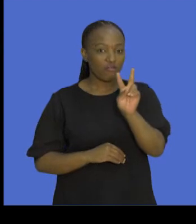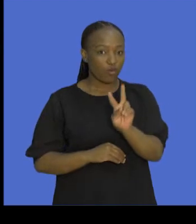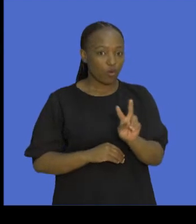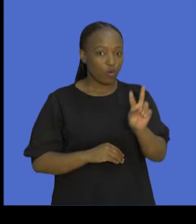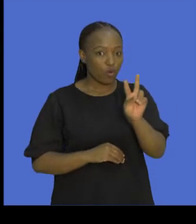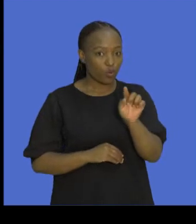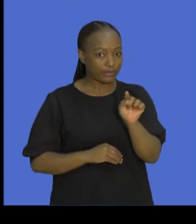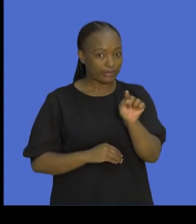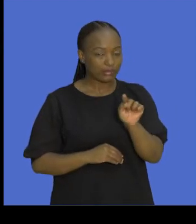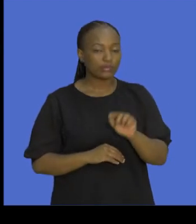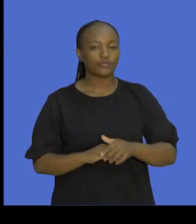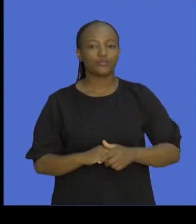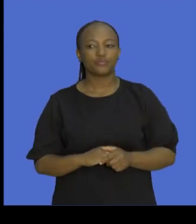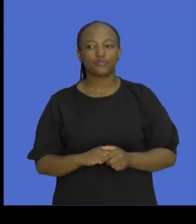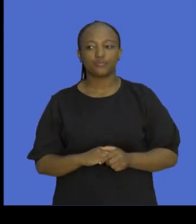okay?